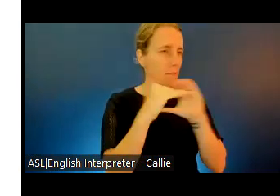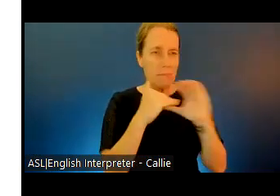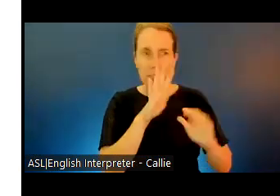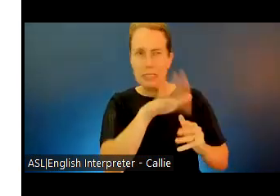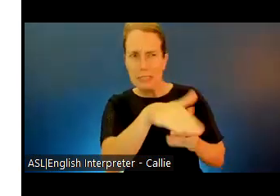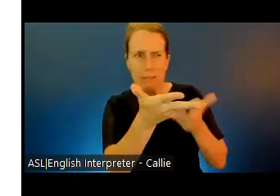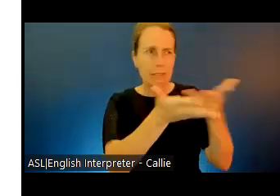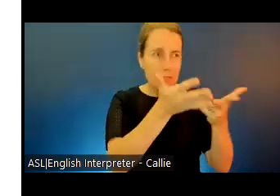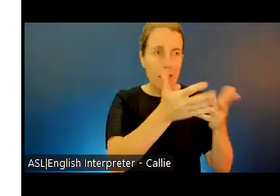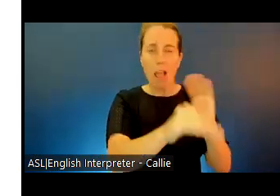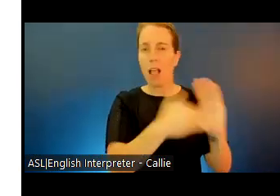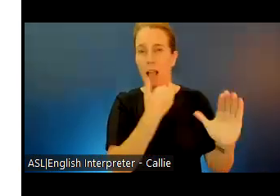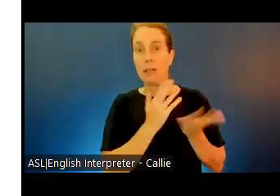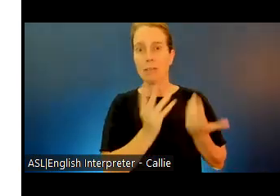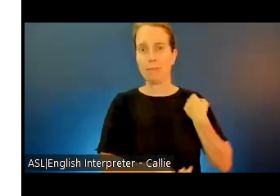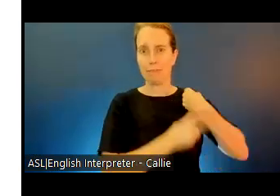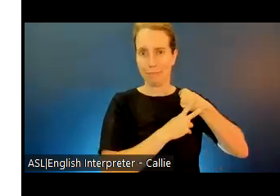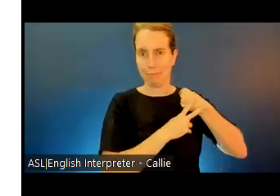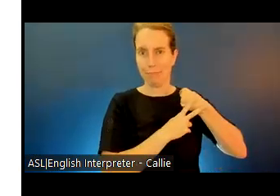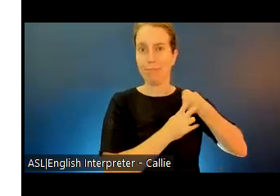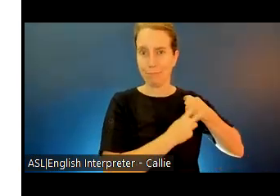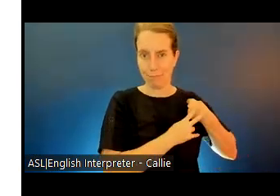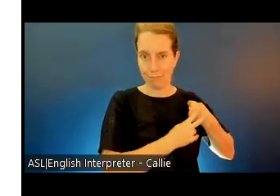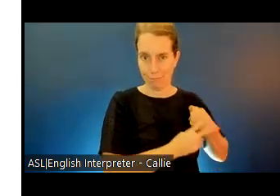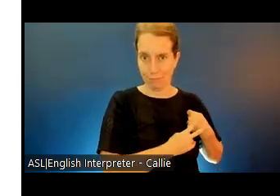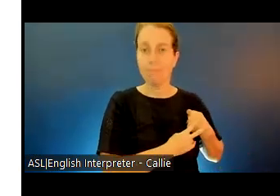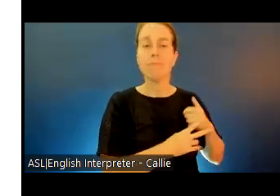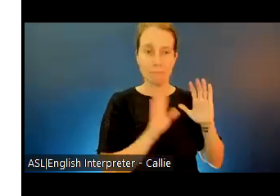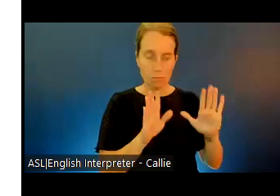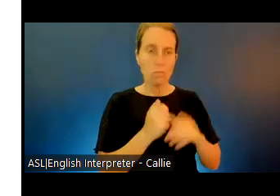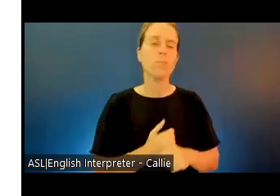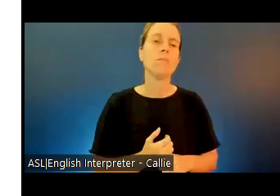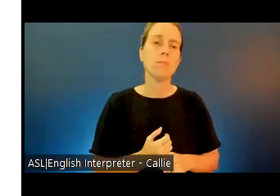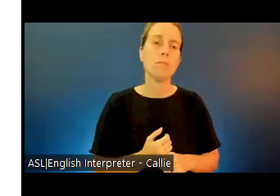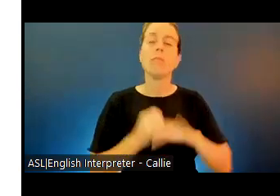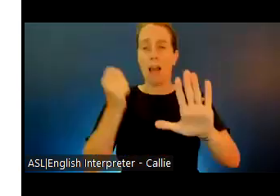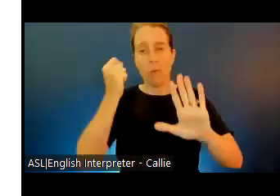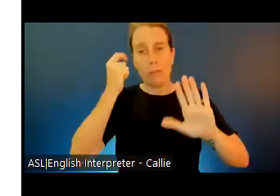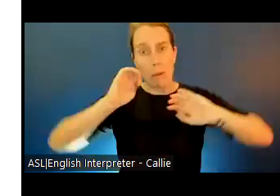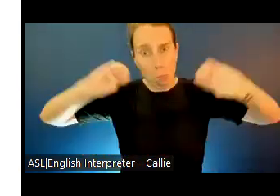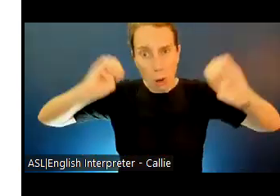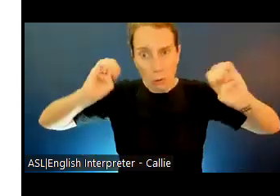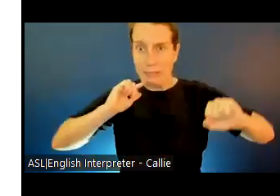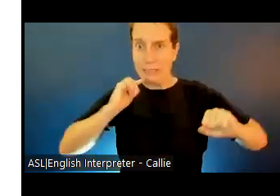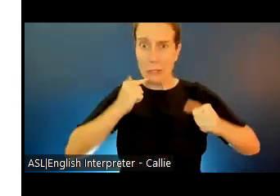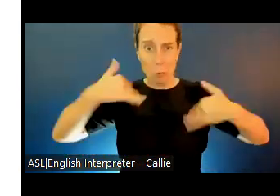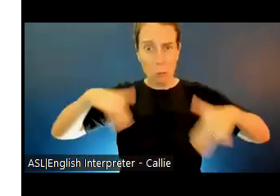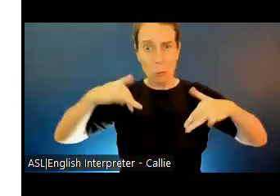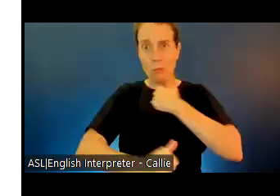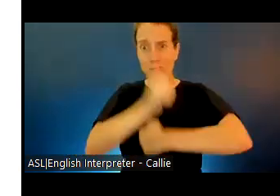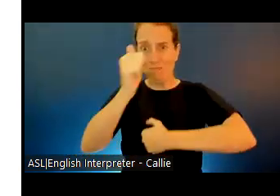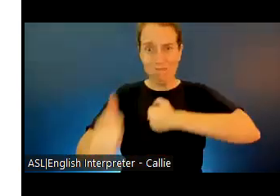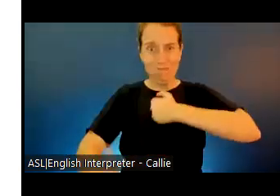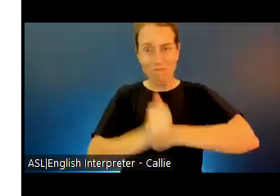if you suspect abuse and neglect is happening and it's, again, not that emergency where you feel you need to make a report and you're trying to advocate